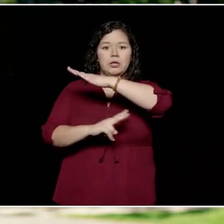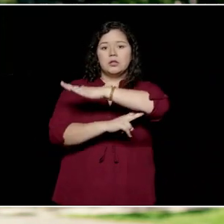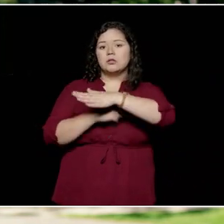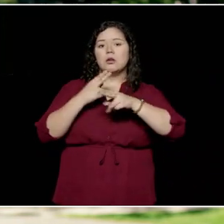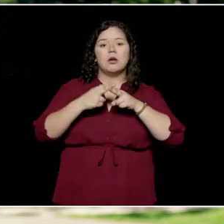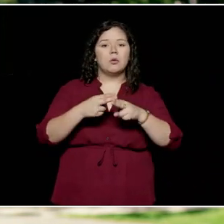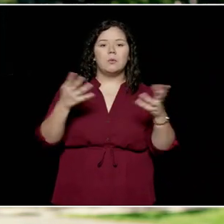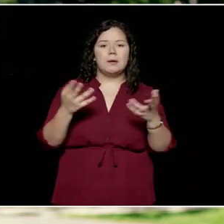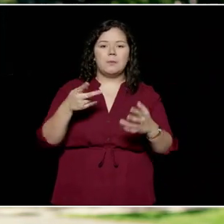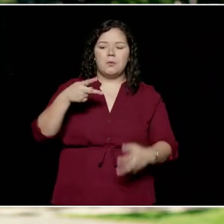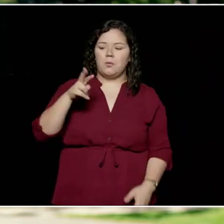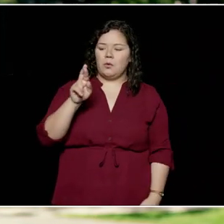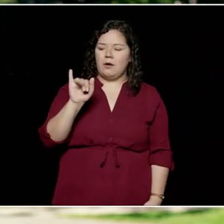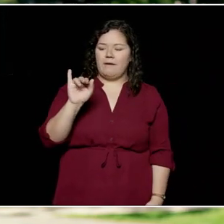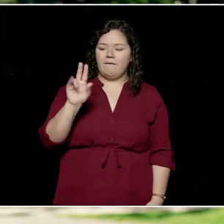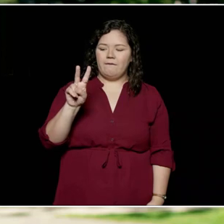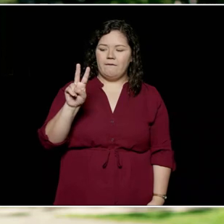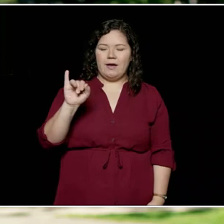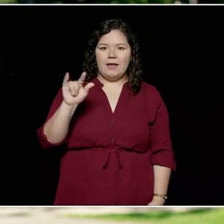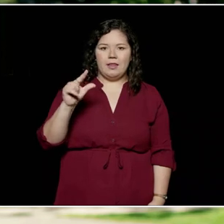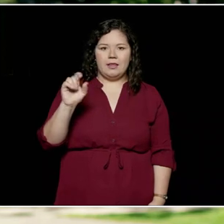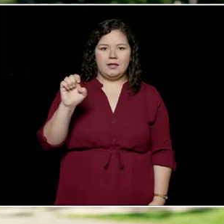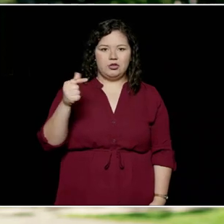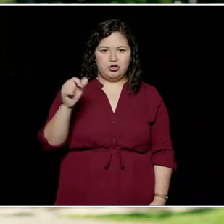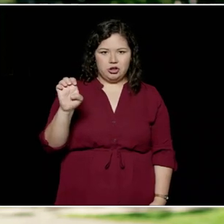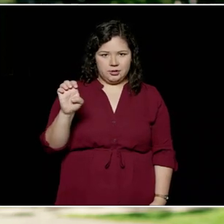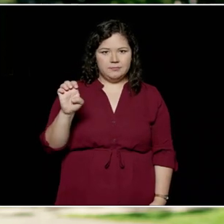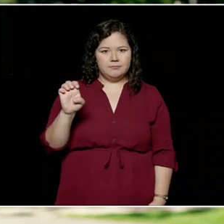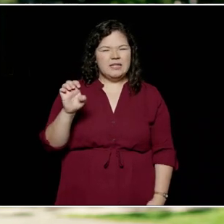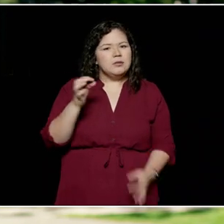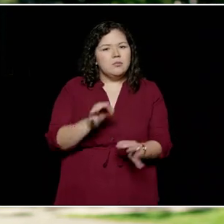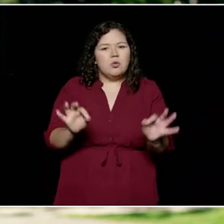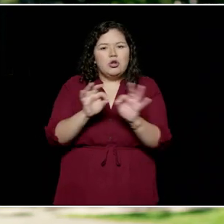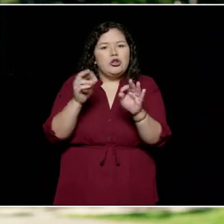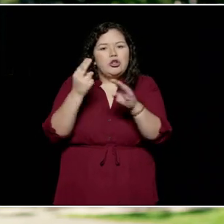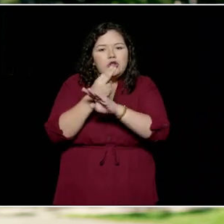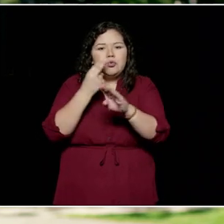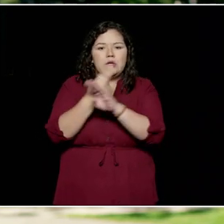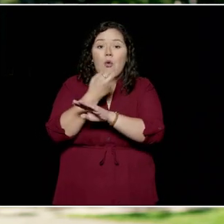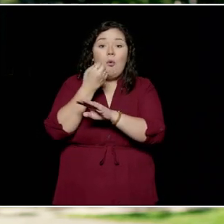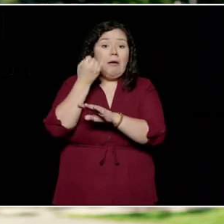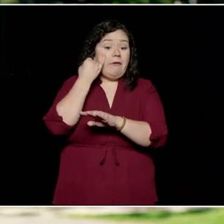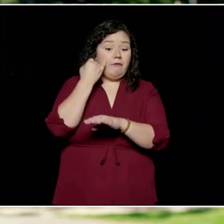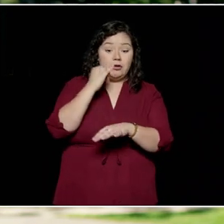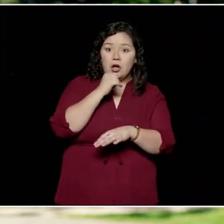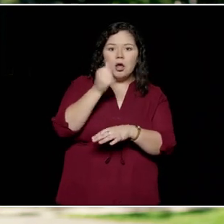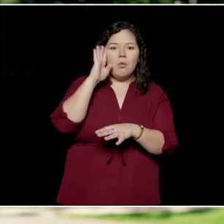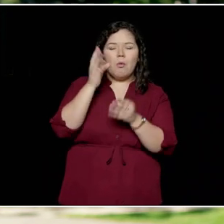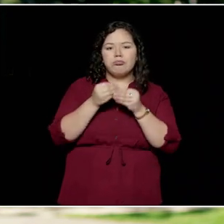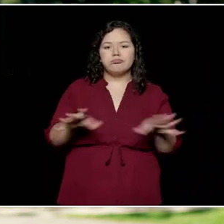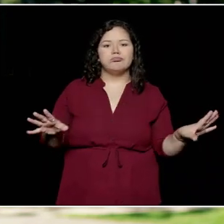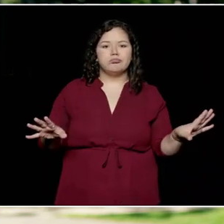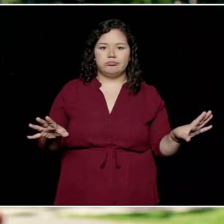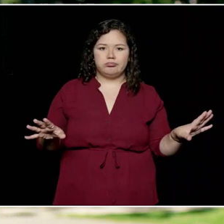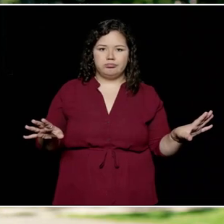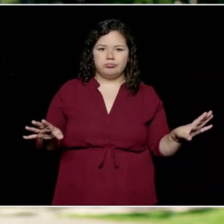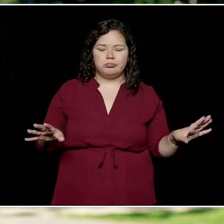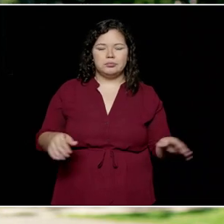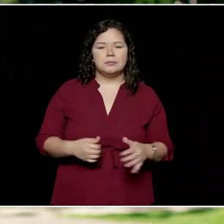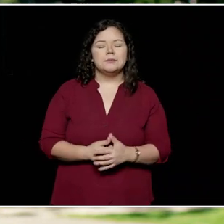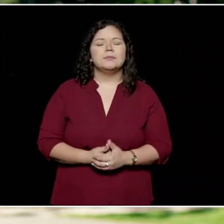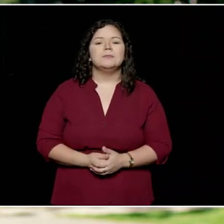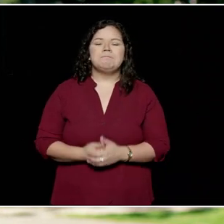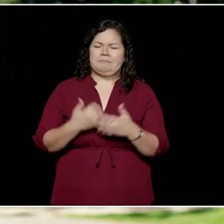learning. Privilege is the name of that bridge. Use it to lose it. Yet